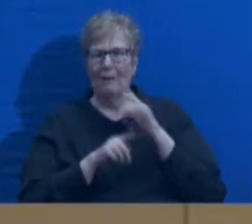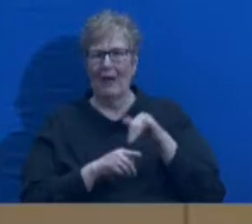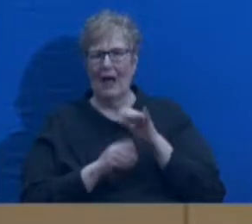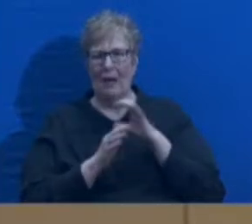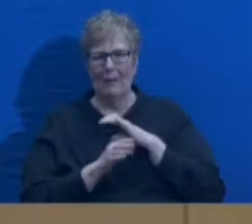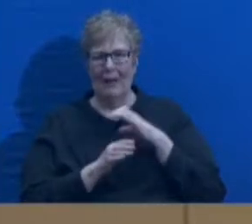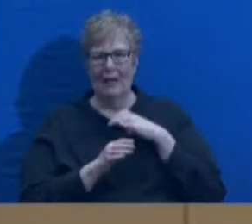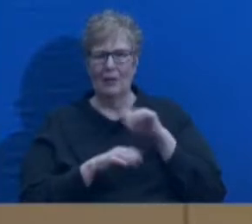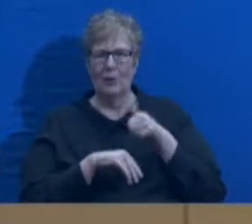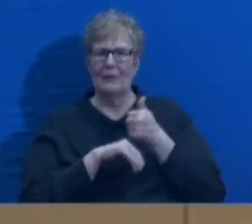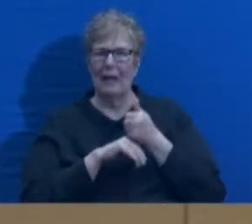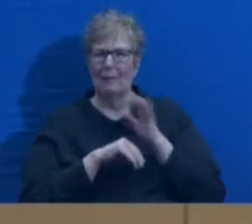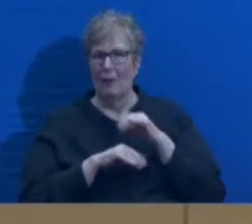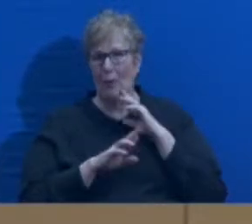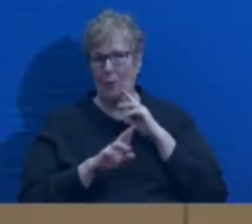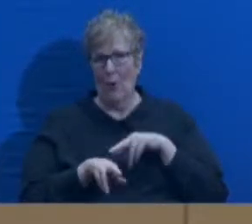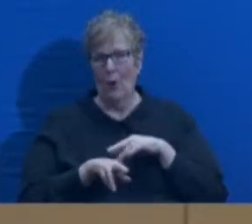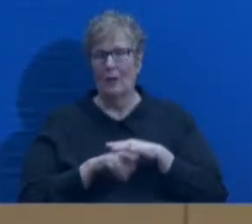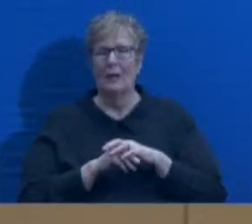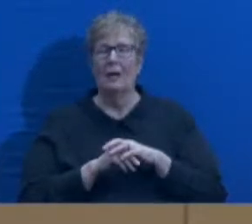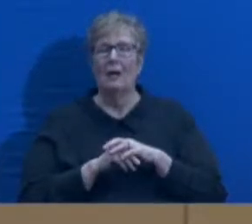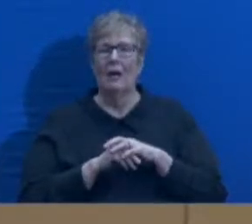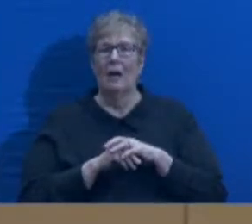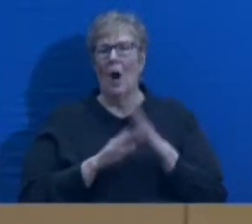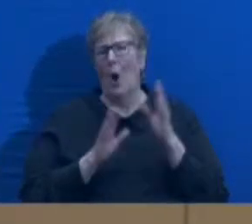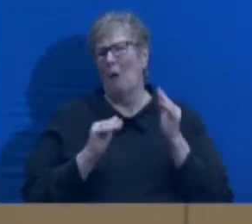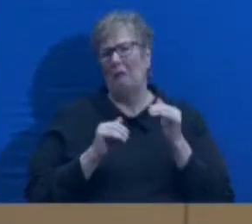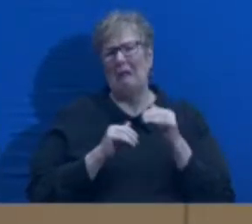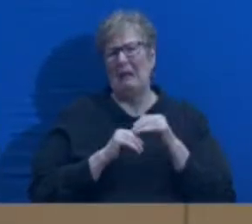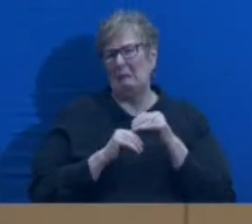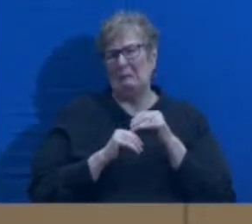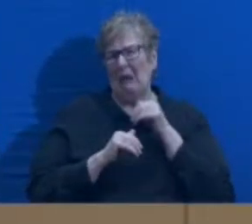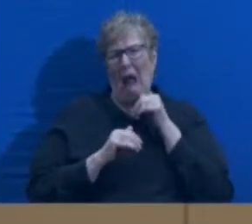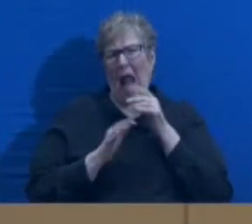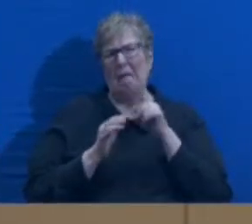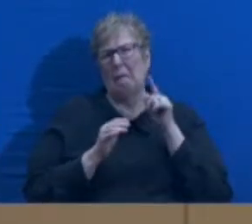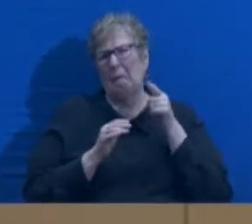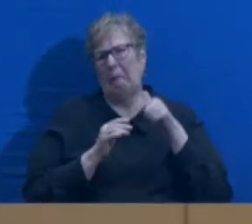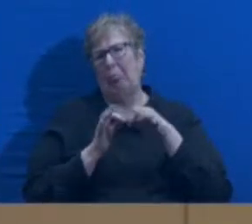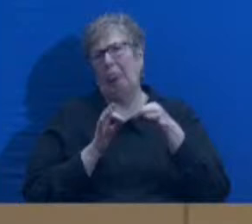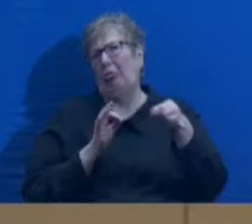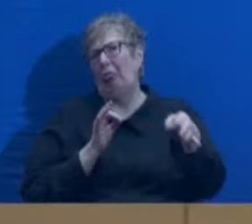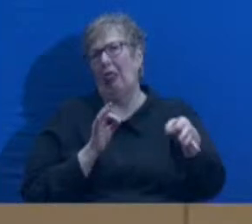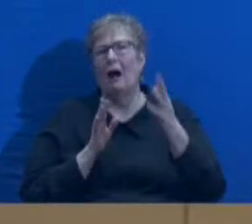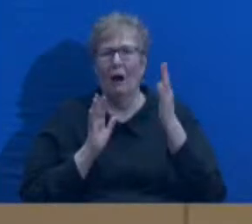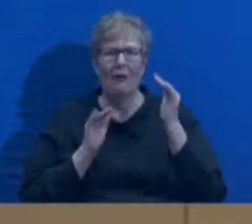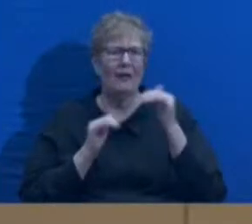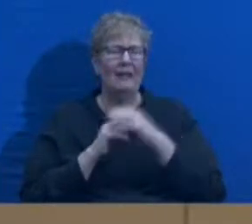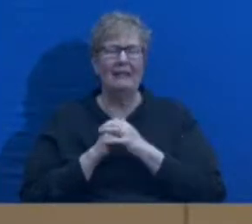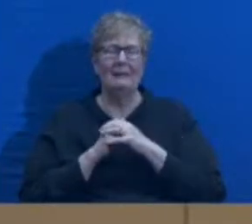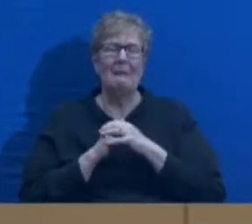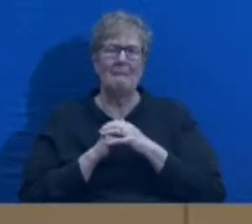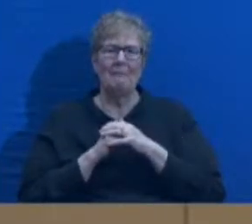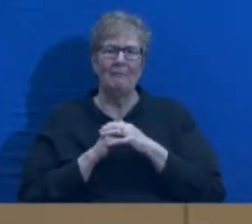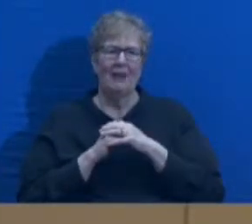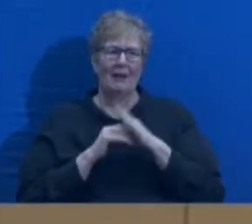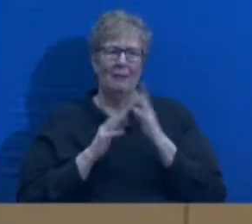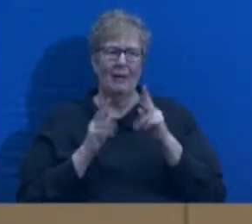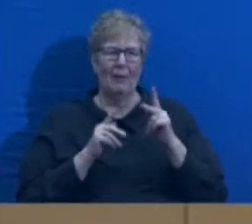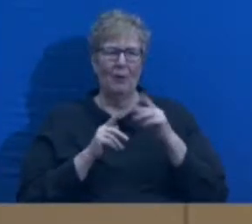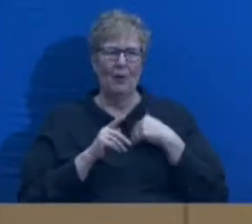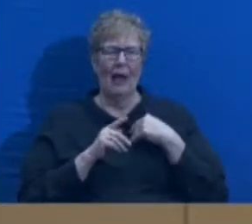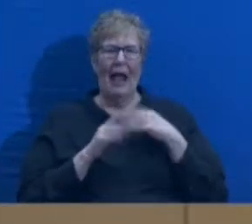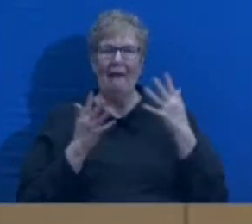to put that report together. Hopefully it won't take terribly long after the convention is over. Everybody's probably going to